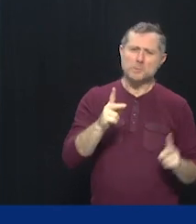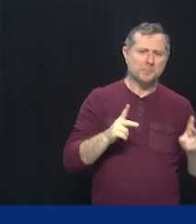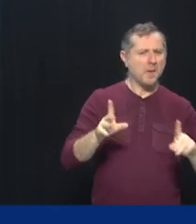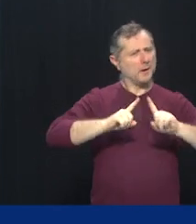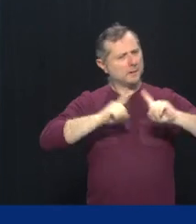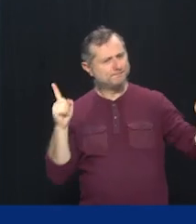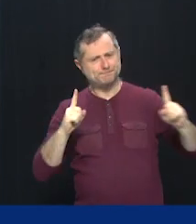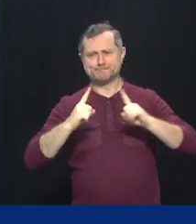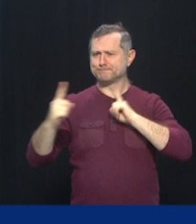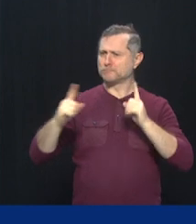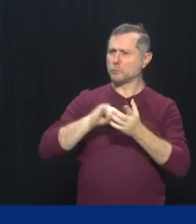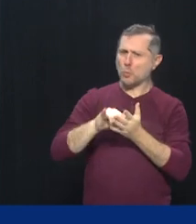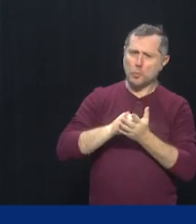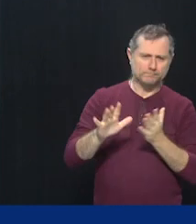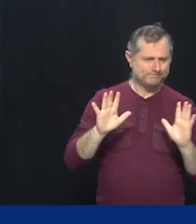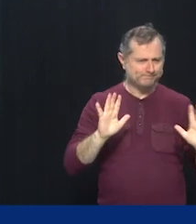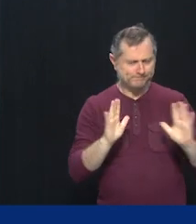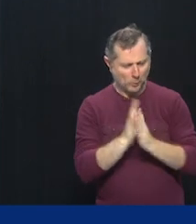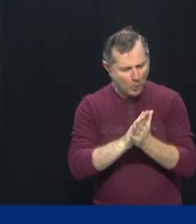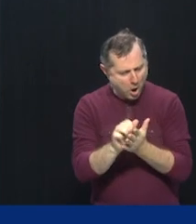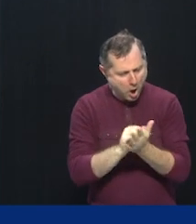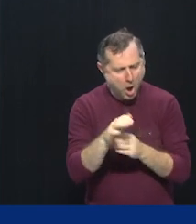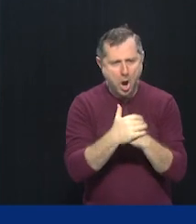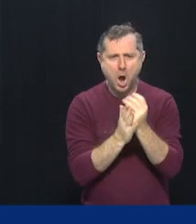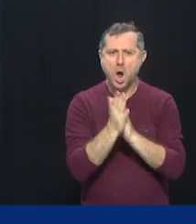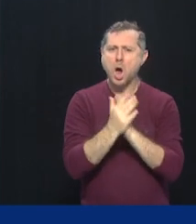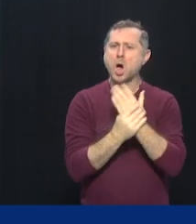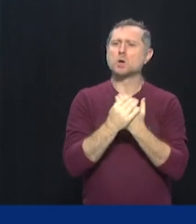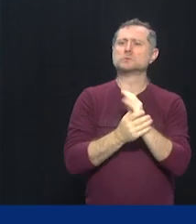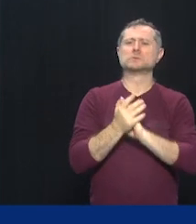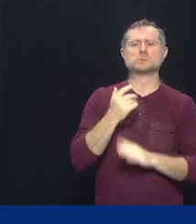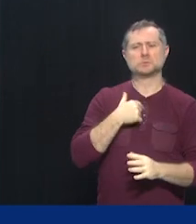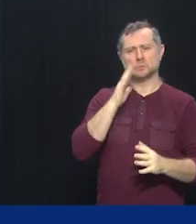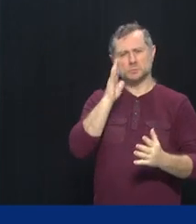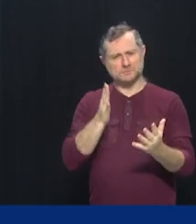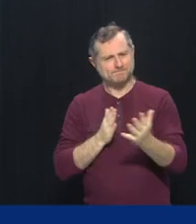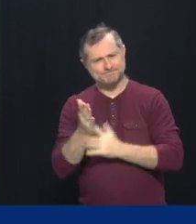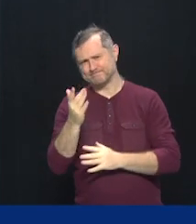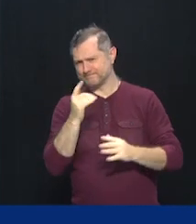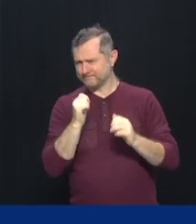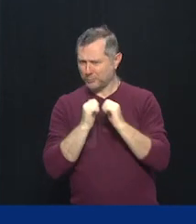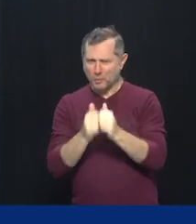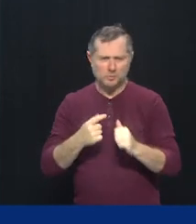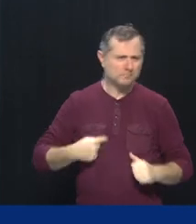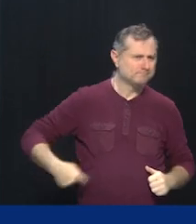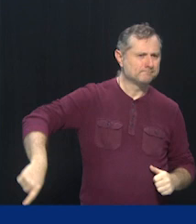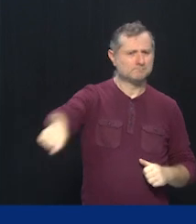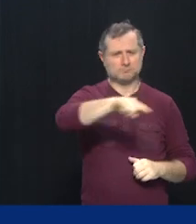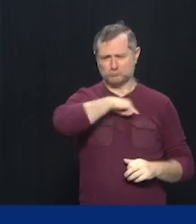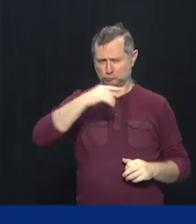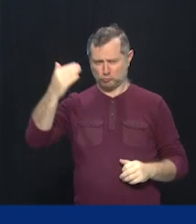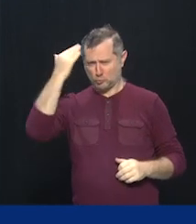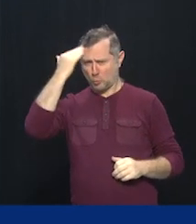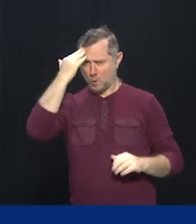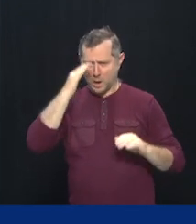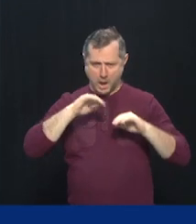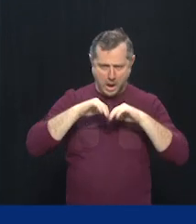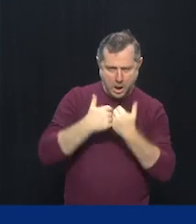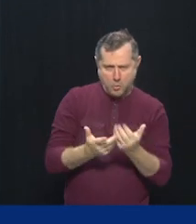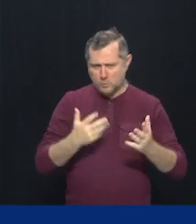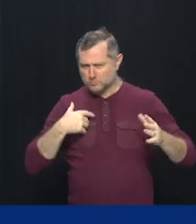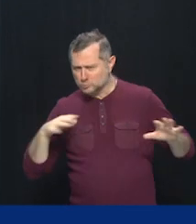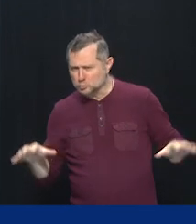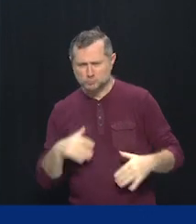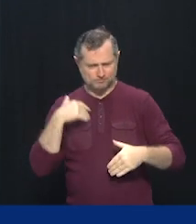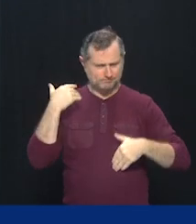hands, do everything we did. Because we will get through this together, my friends. We know the recipe. We know how to get this done. We